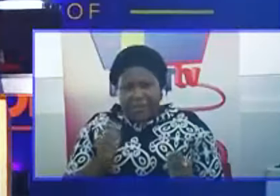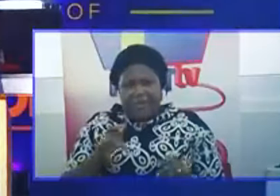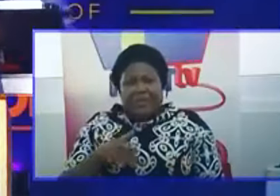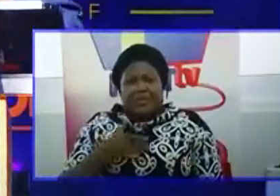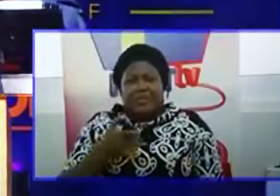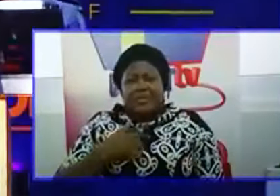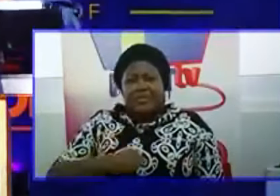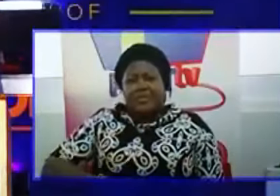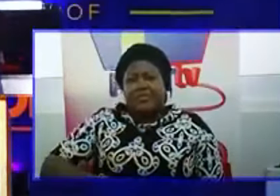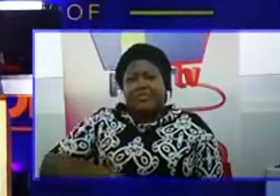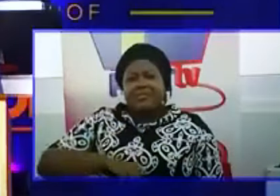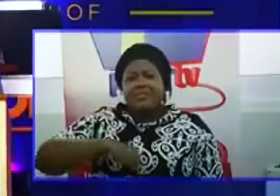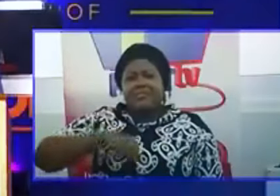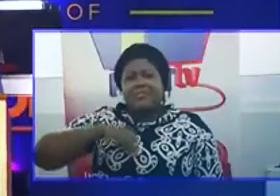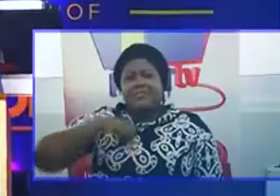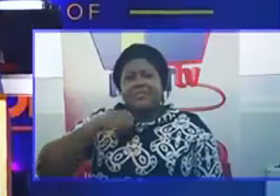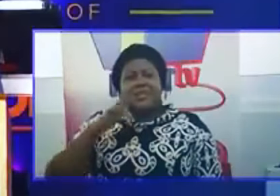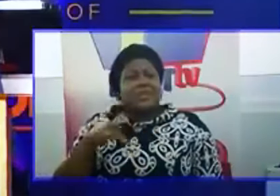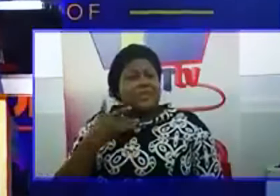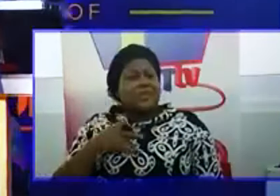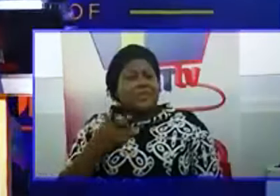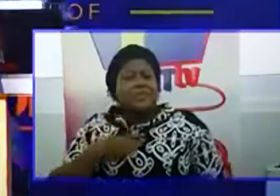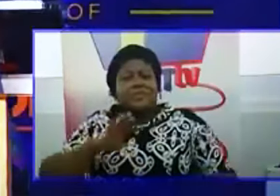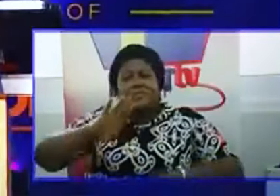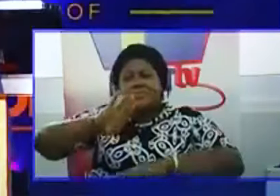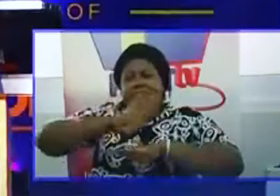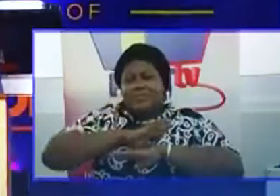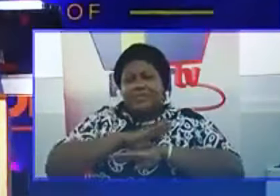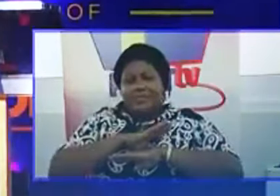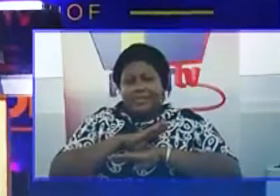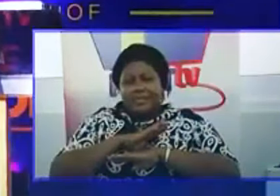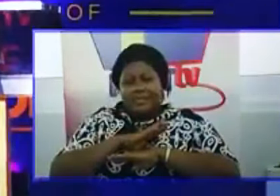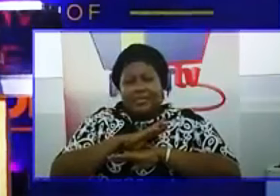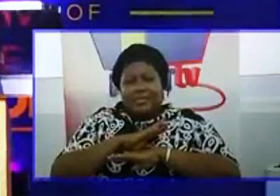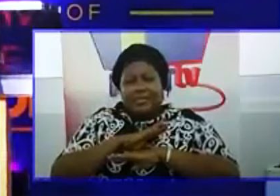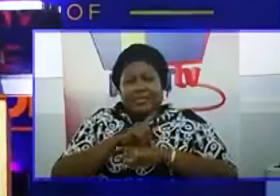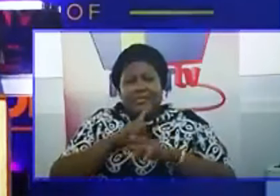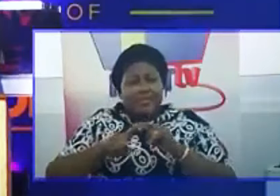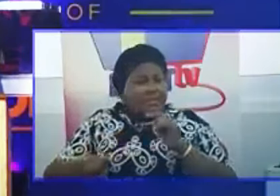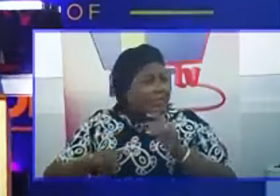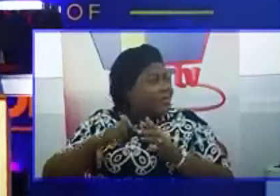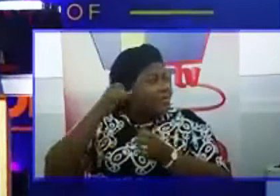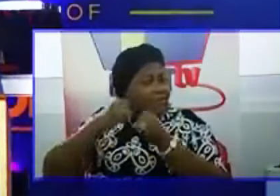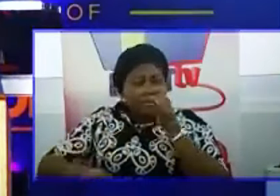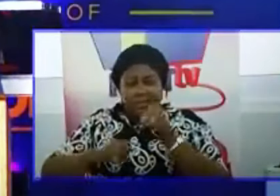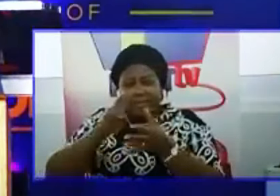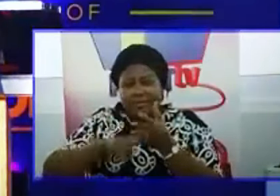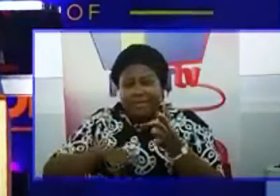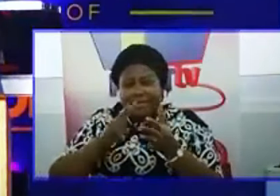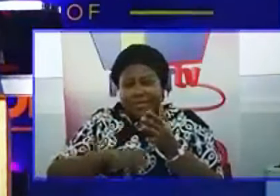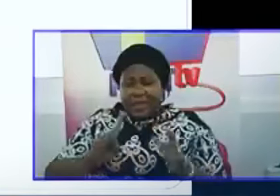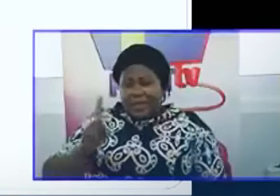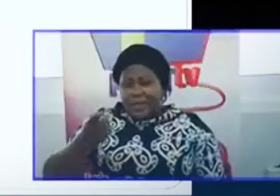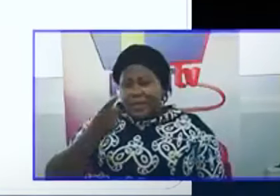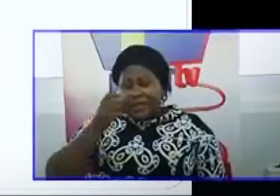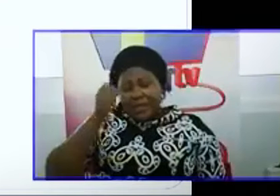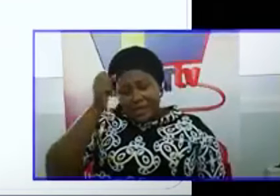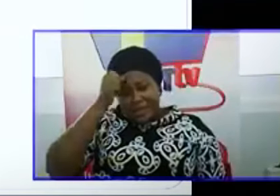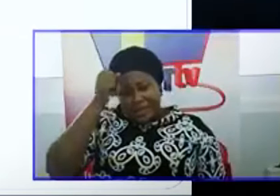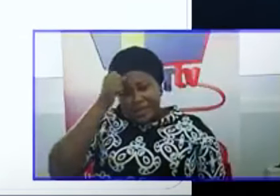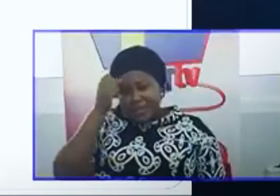pride and they live satisfied. Let's take our last reading, 1 Samuel chapter 12.